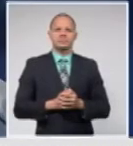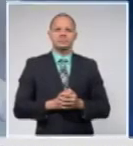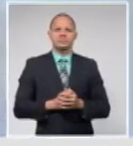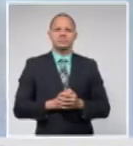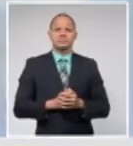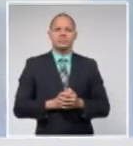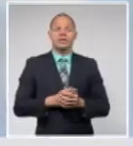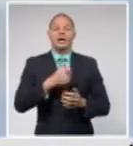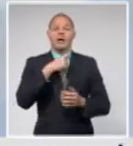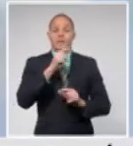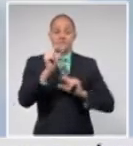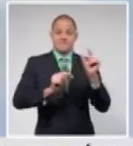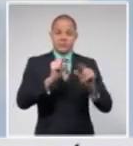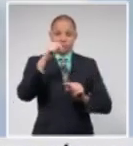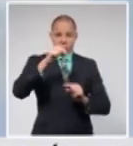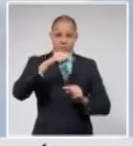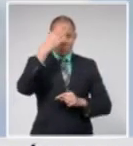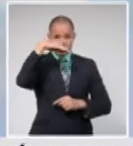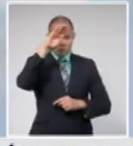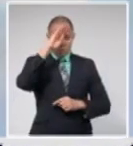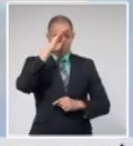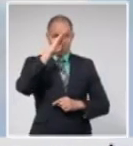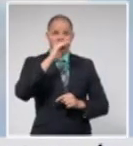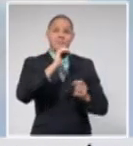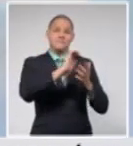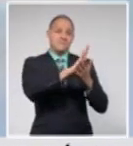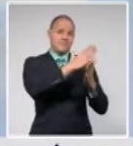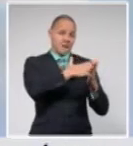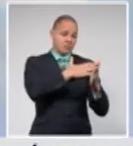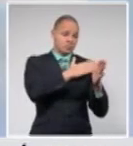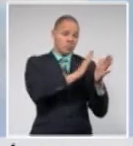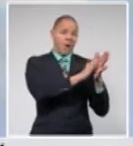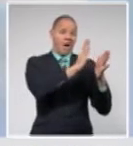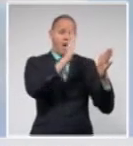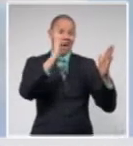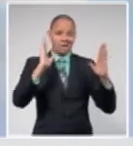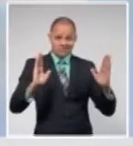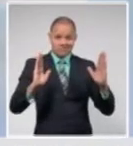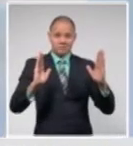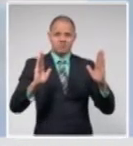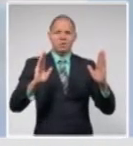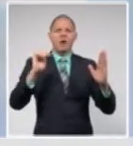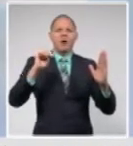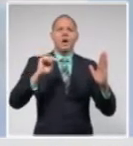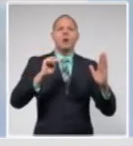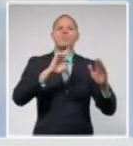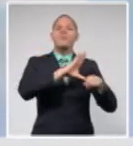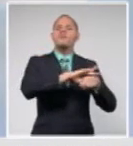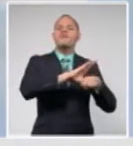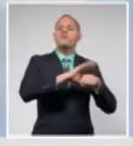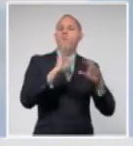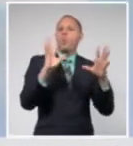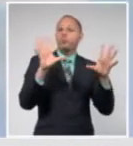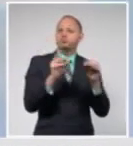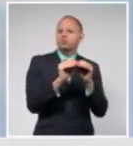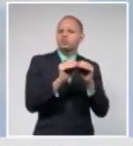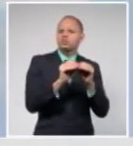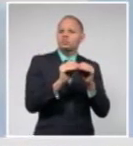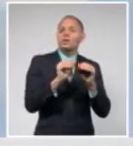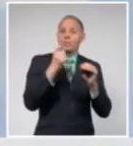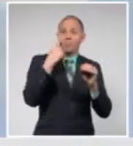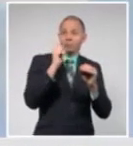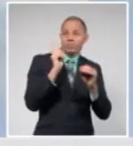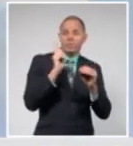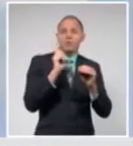4,377 diagnosed patients in Cuba, 571 are confirmed and hospitalized active cases, that